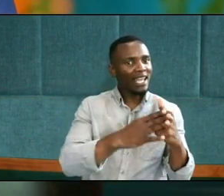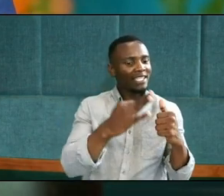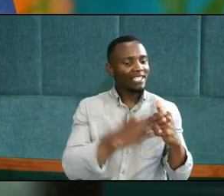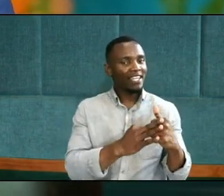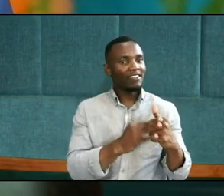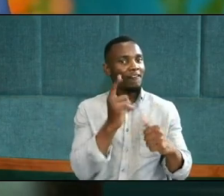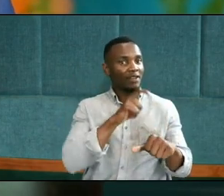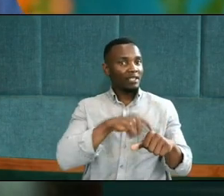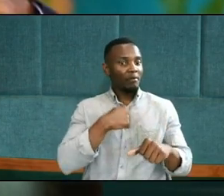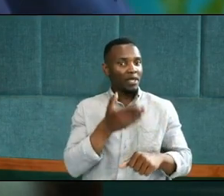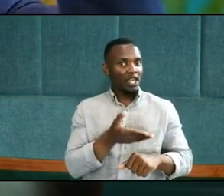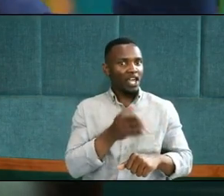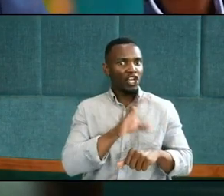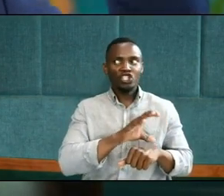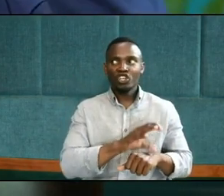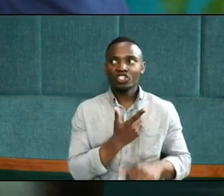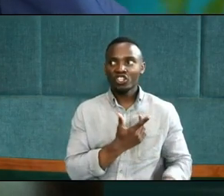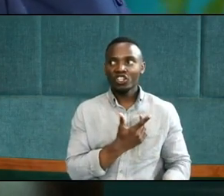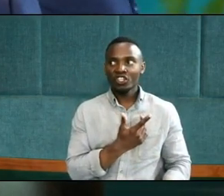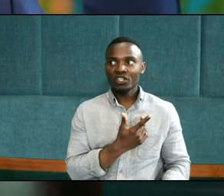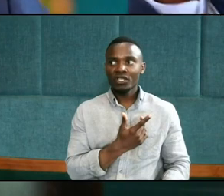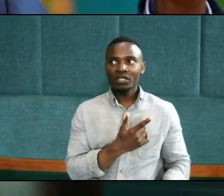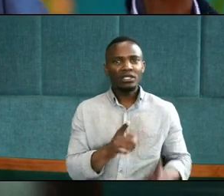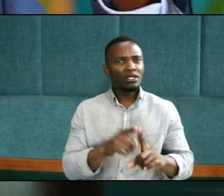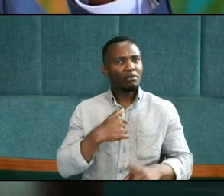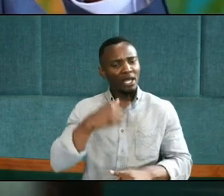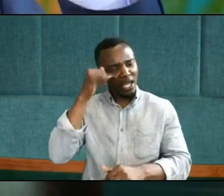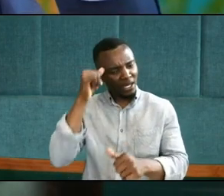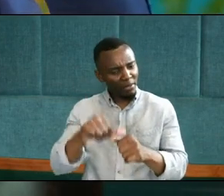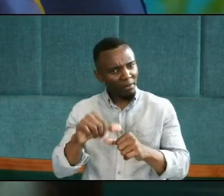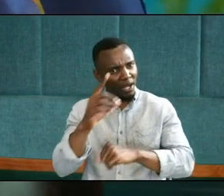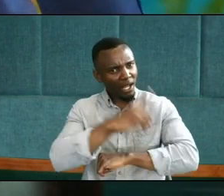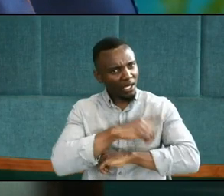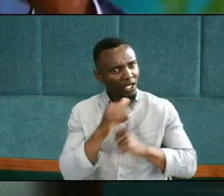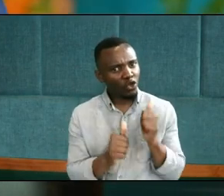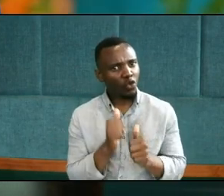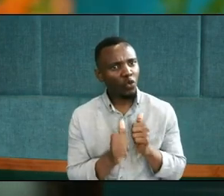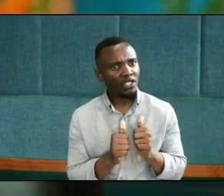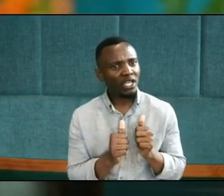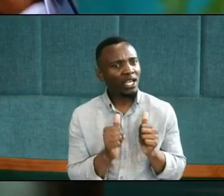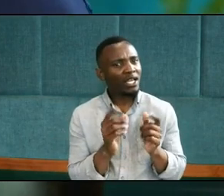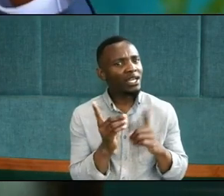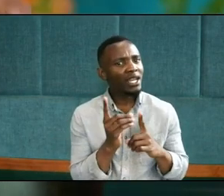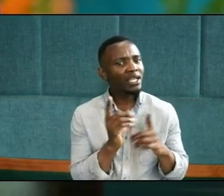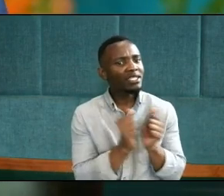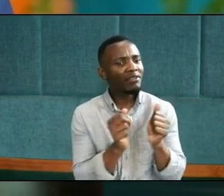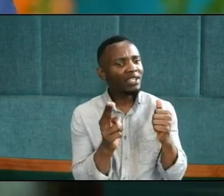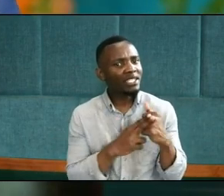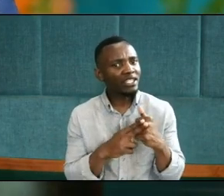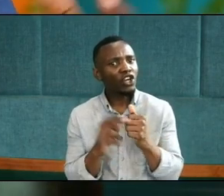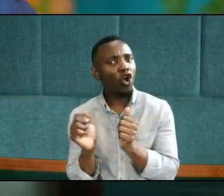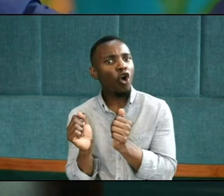this church, and we had a guest day. I remember the date was 17th October. I can still